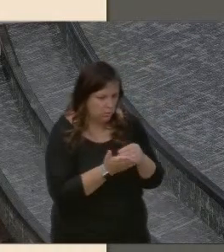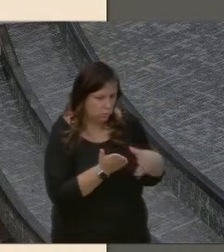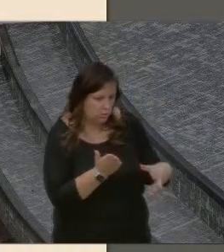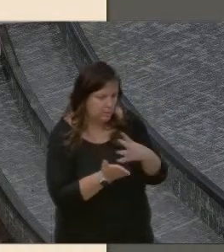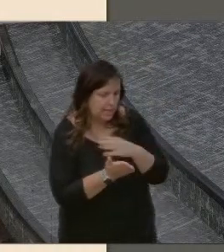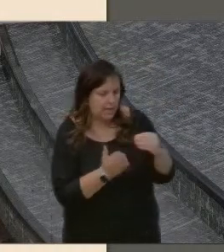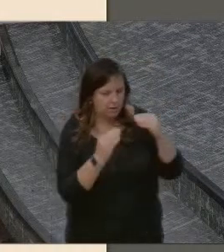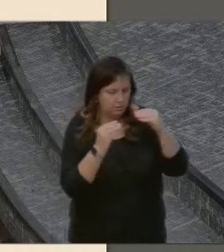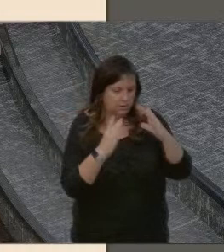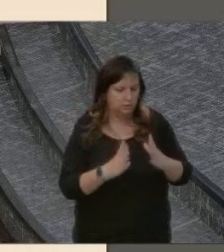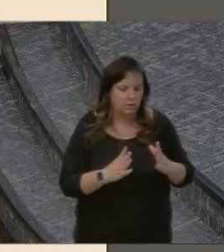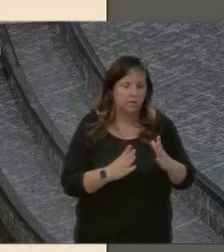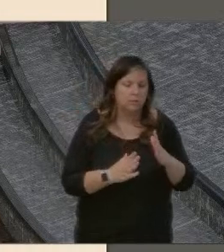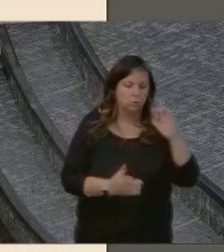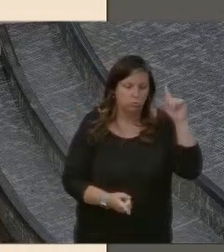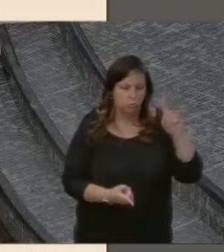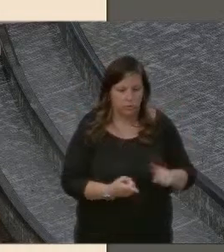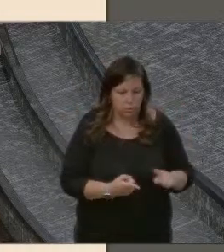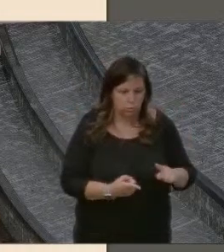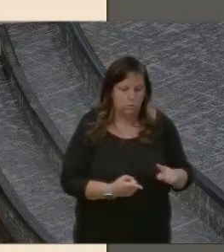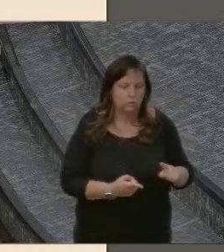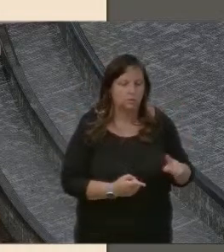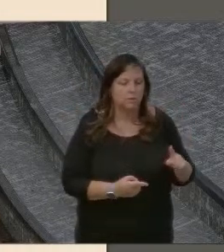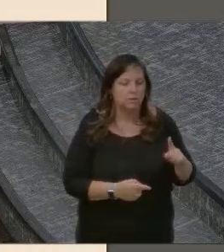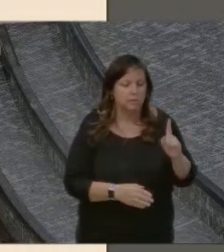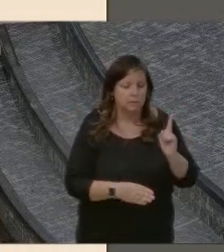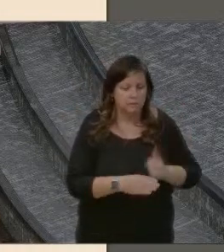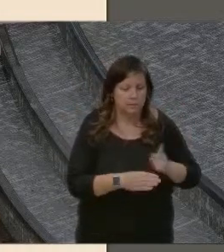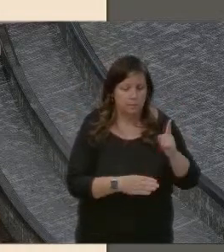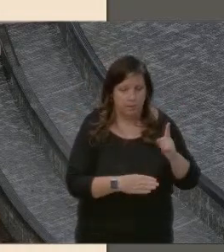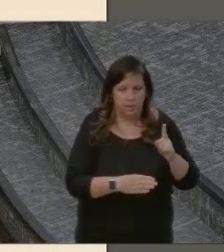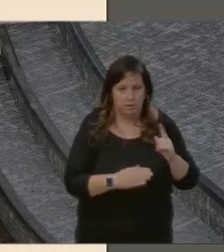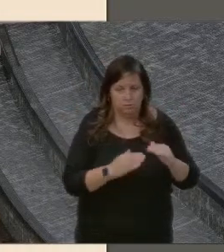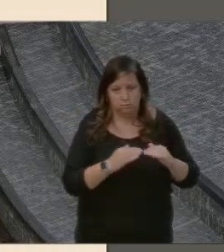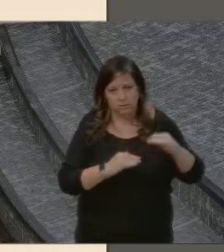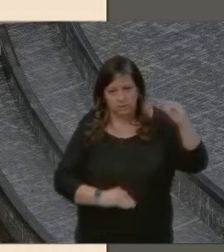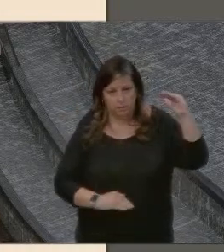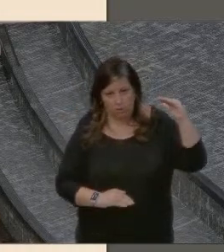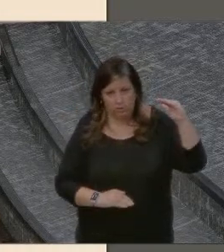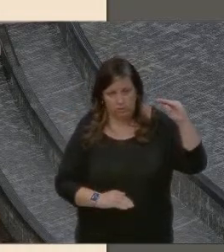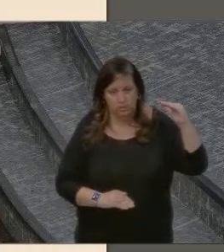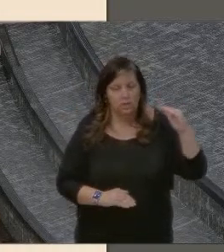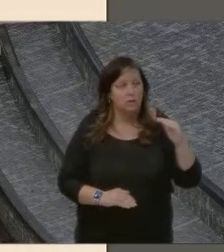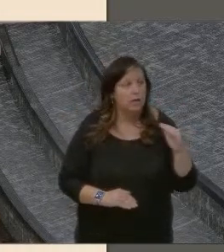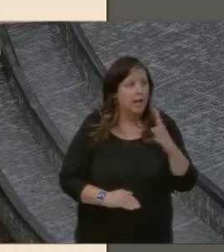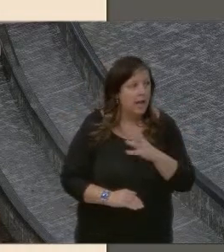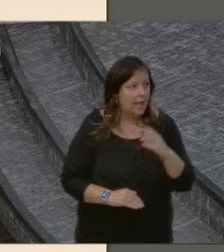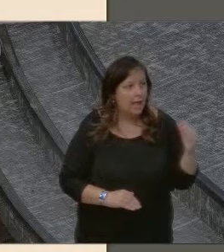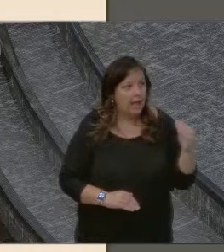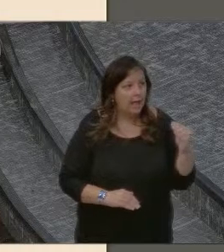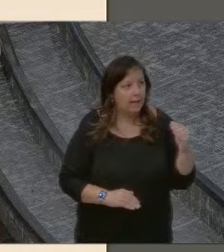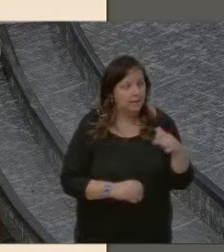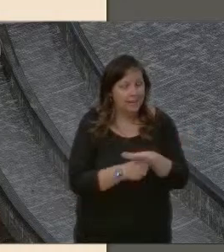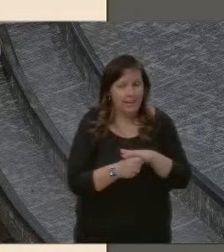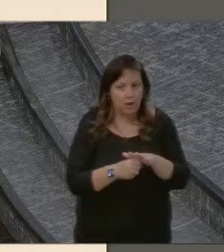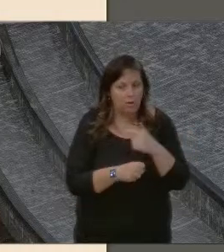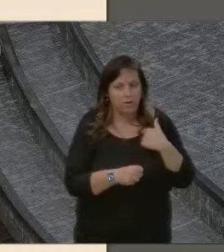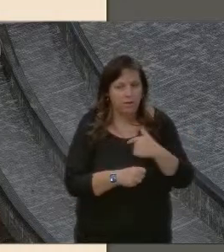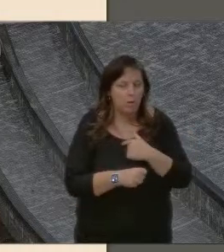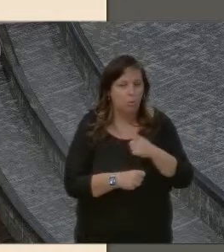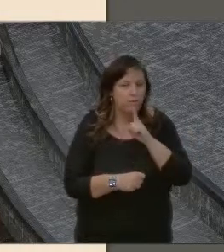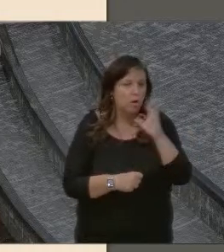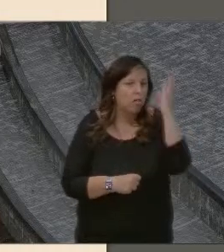reduce discipline disparities. So I'll talk about that. An area that have been somewhat overlooked is how